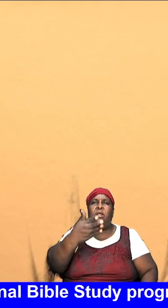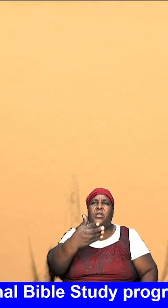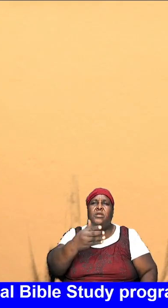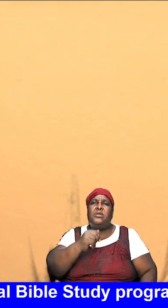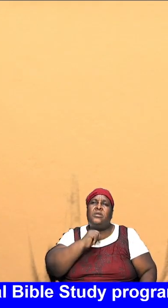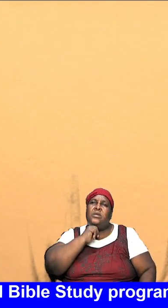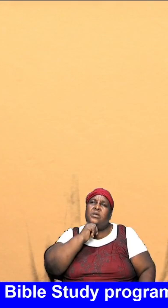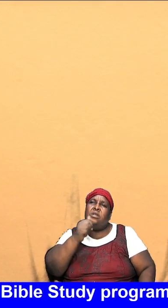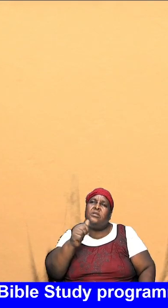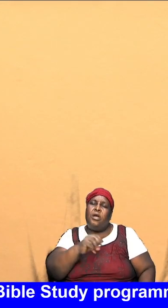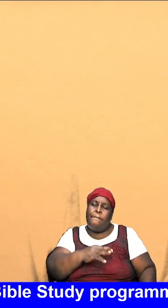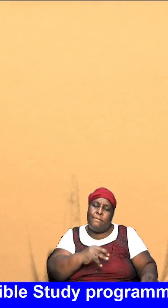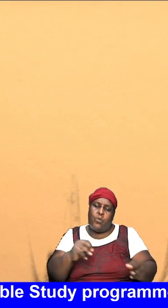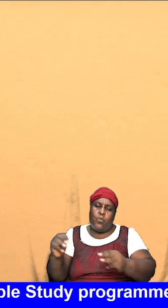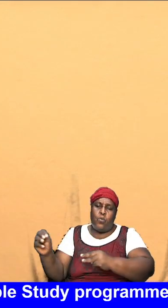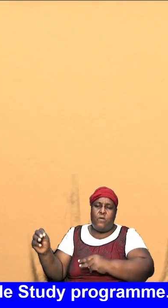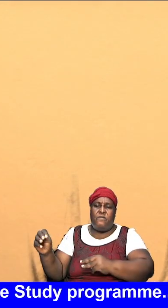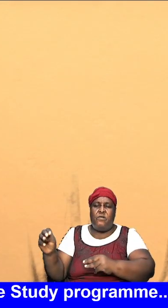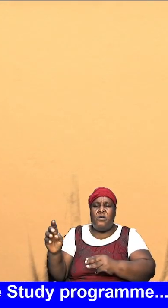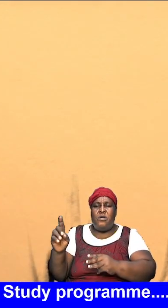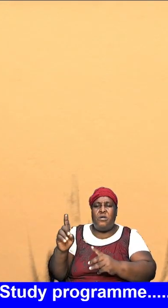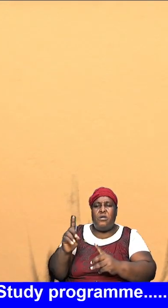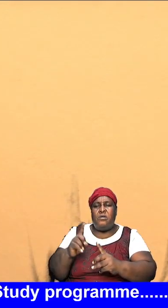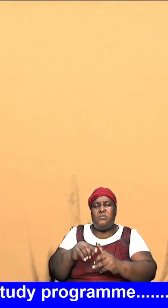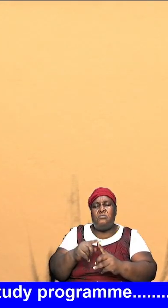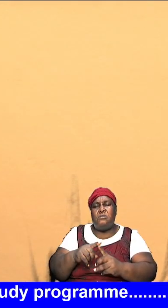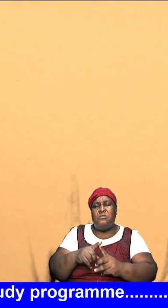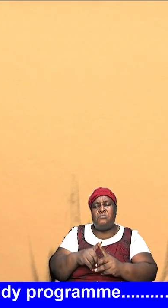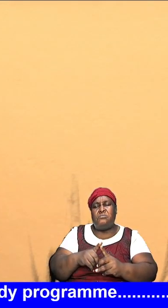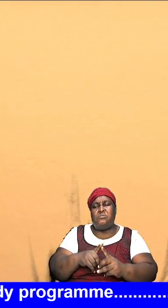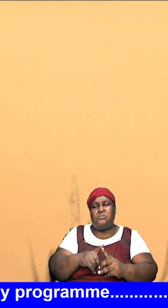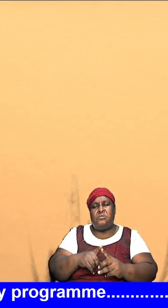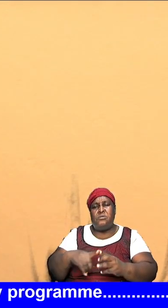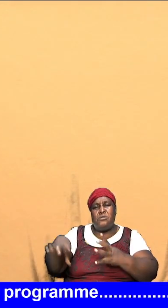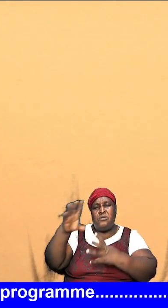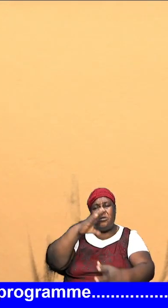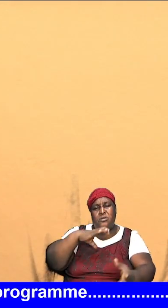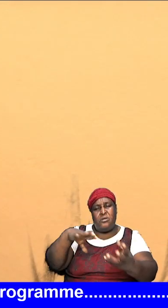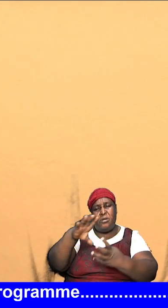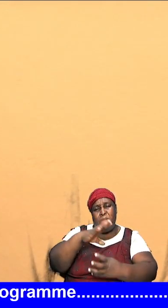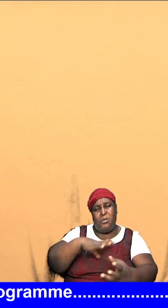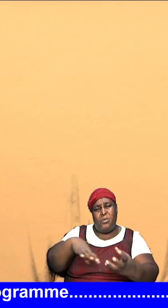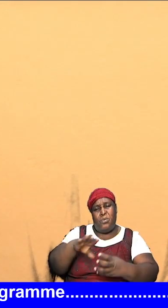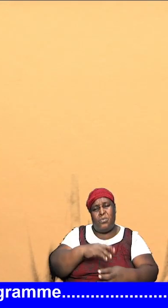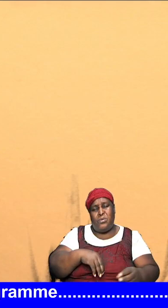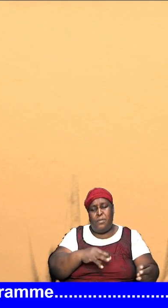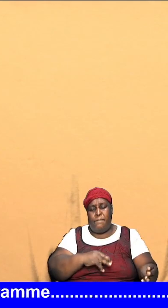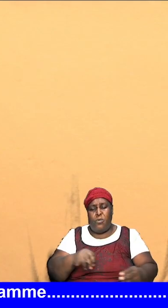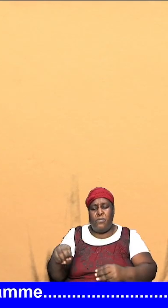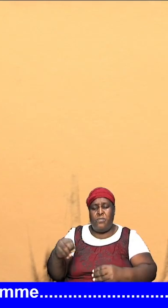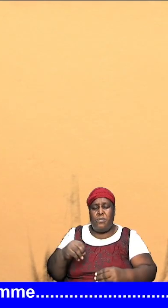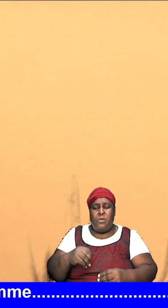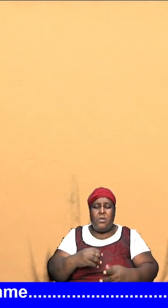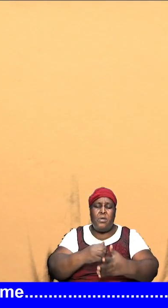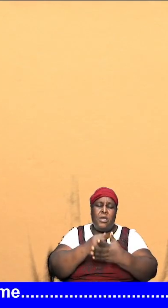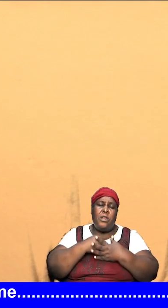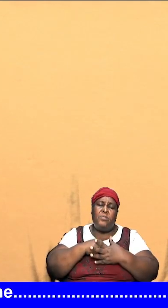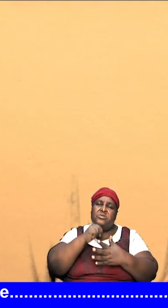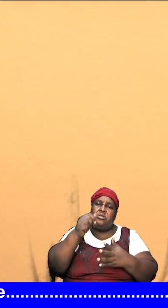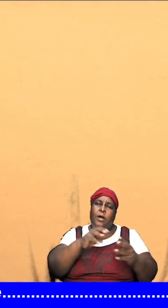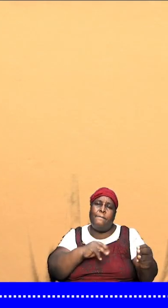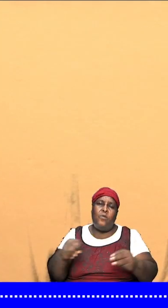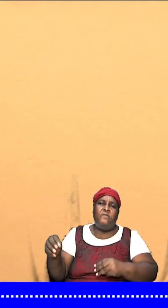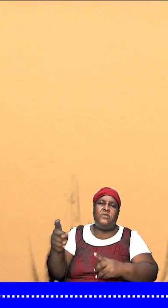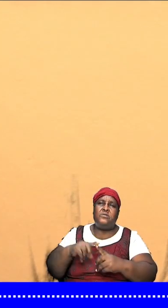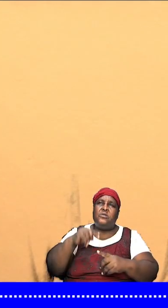not shift unless the cloud moves. Help us, God, to not move unless your Spirit go with us. And to have